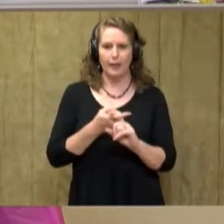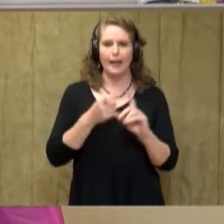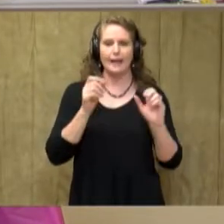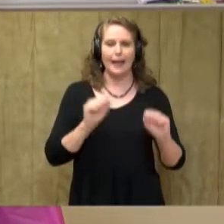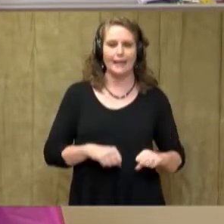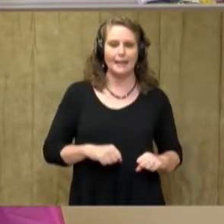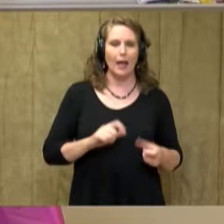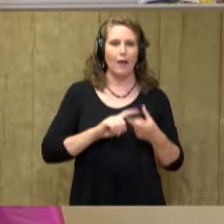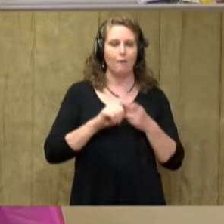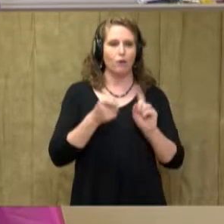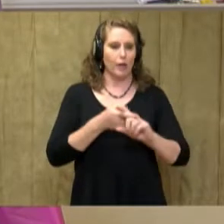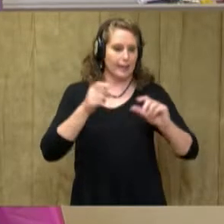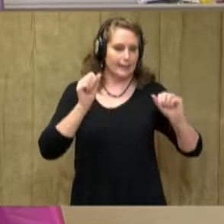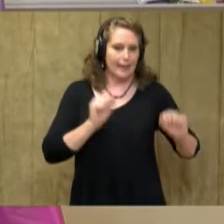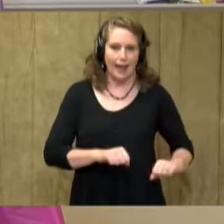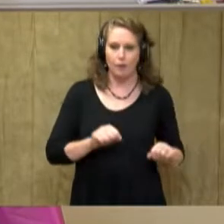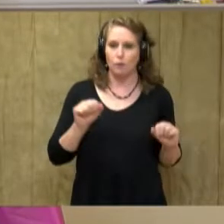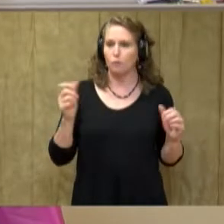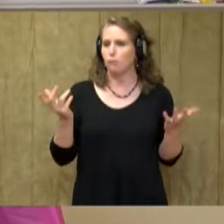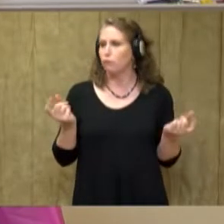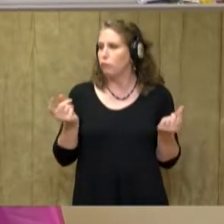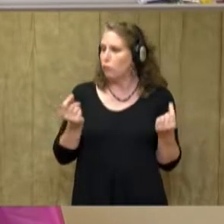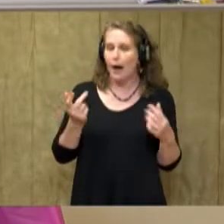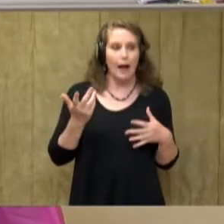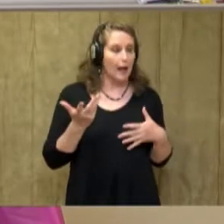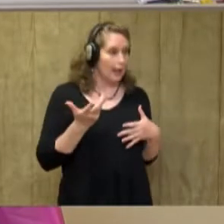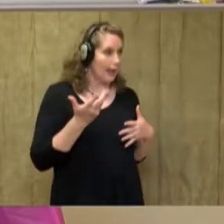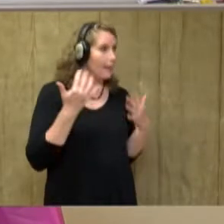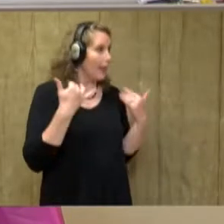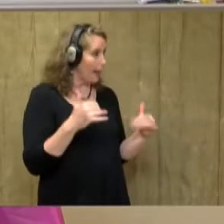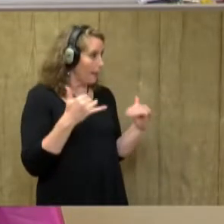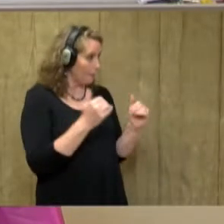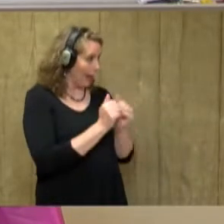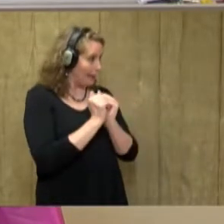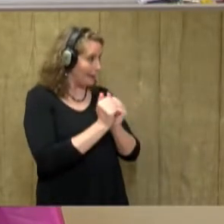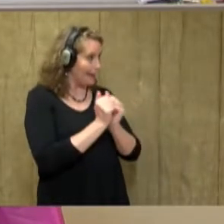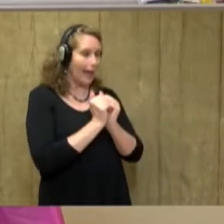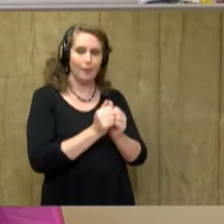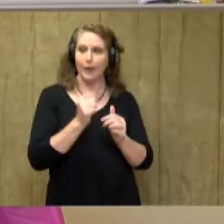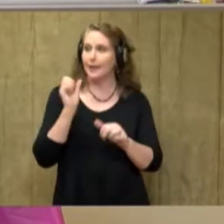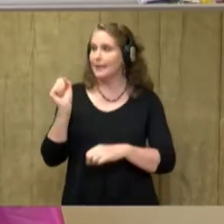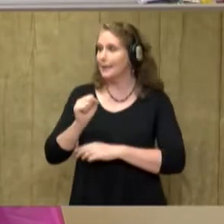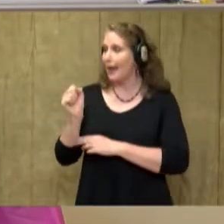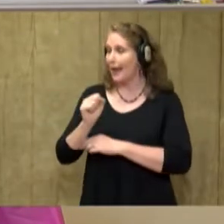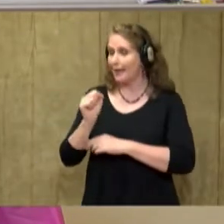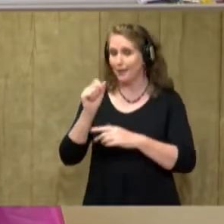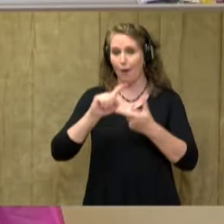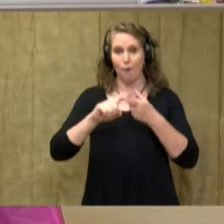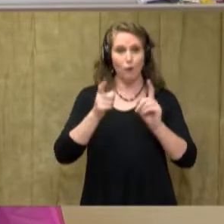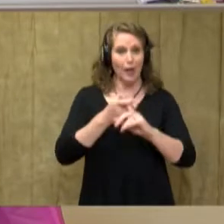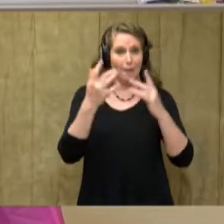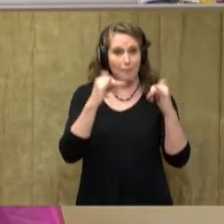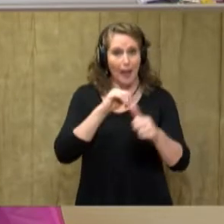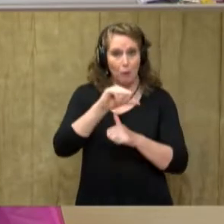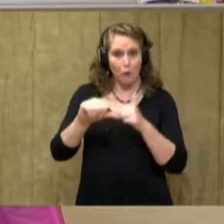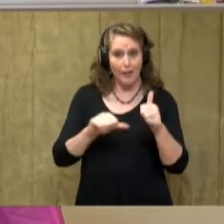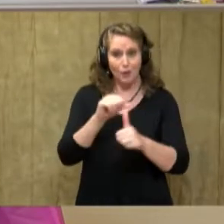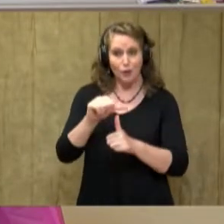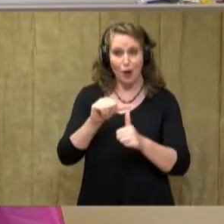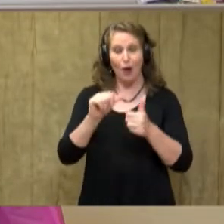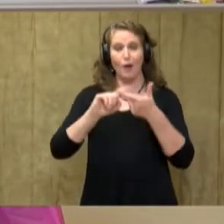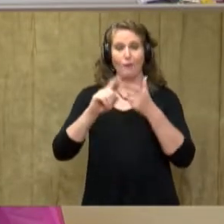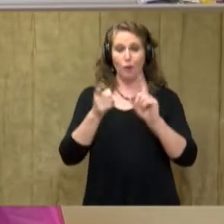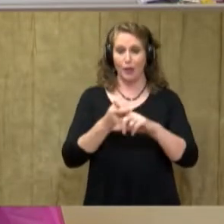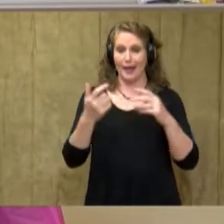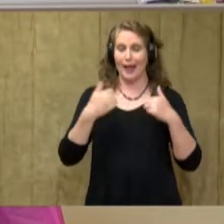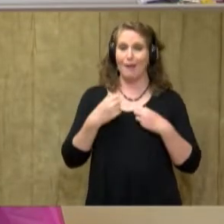Okay, friends can do what? I think friends can play together. Yes, friends can play with each other. Friends can